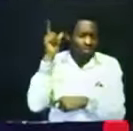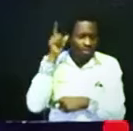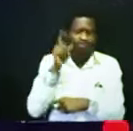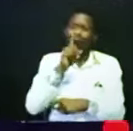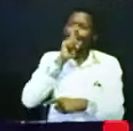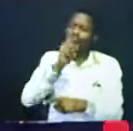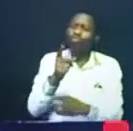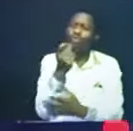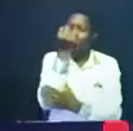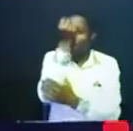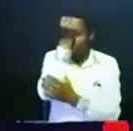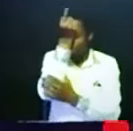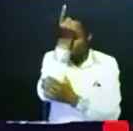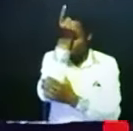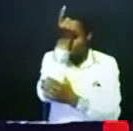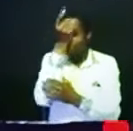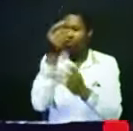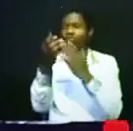God's grace.